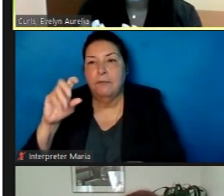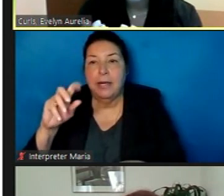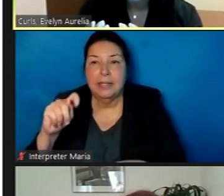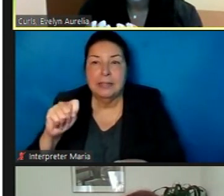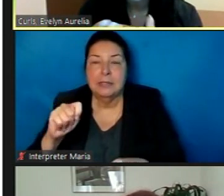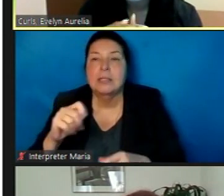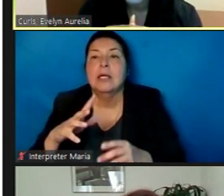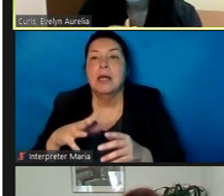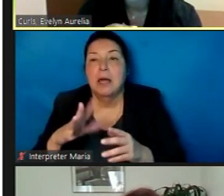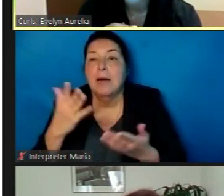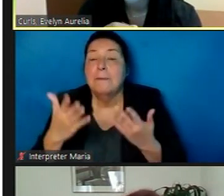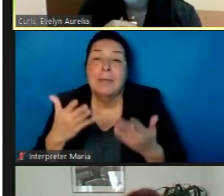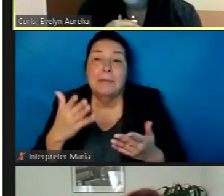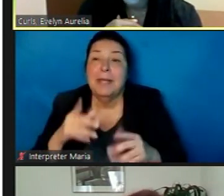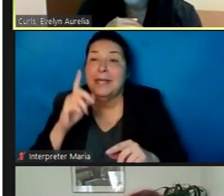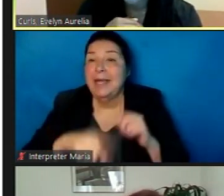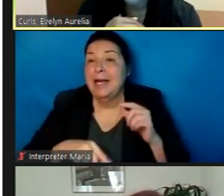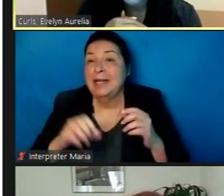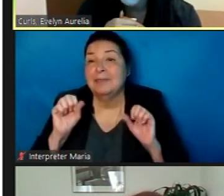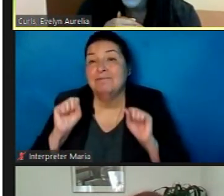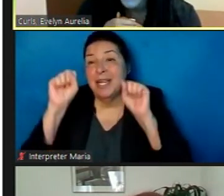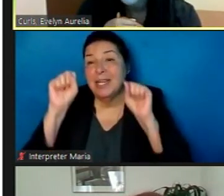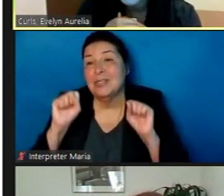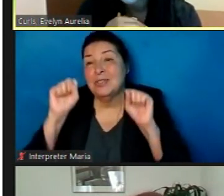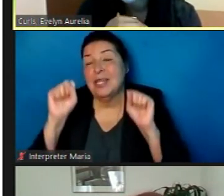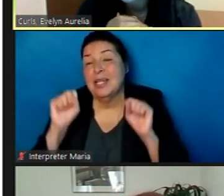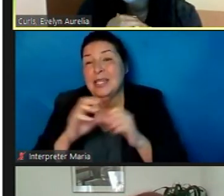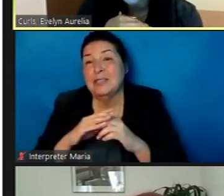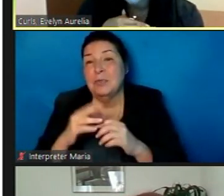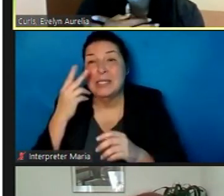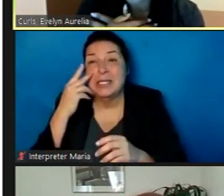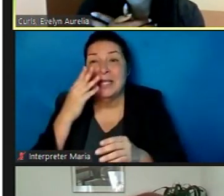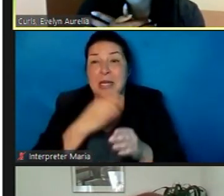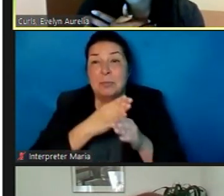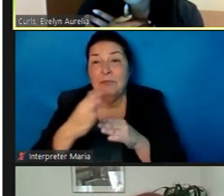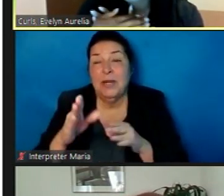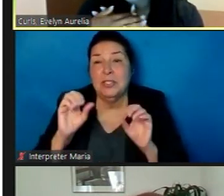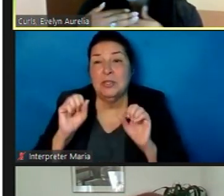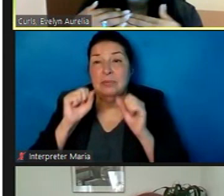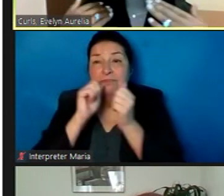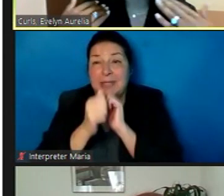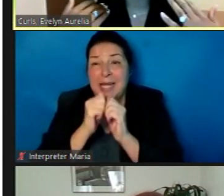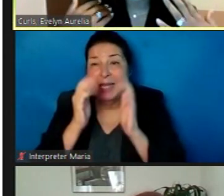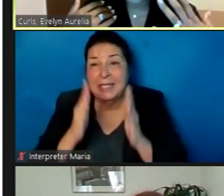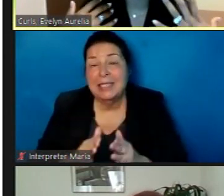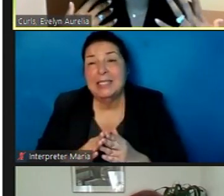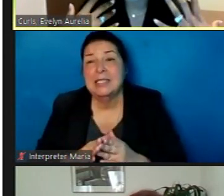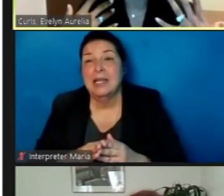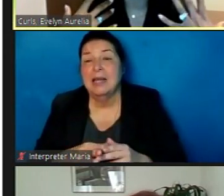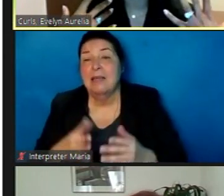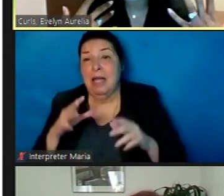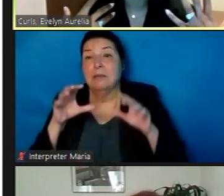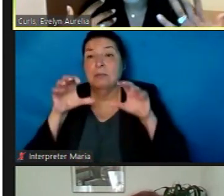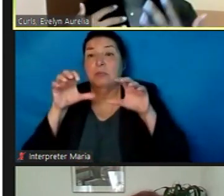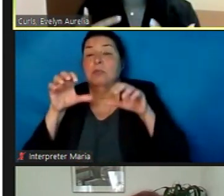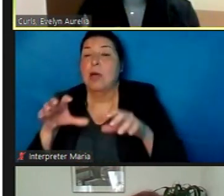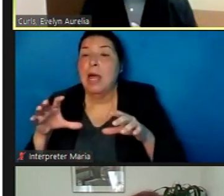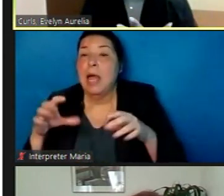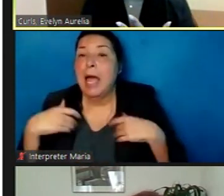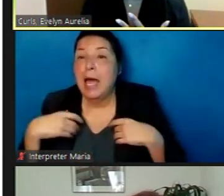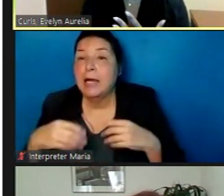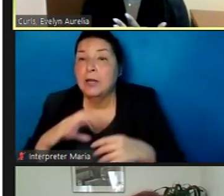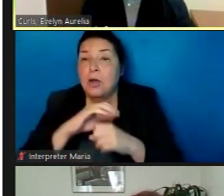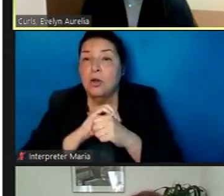as they would. So we see that in a lot of professional athletes who have caught COVID and still haven't gotten their strength back, or